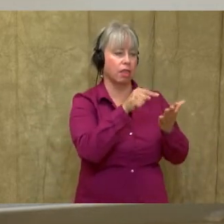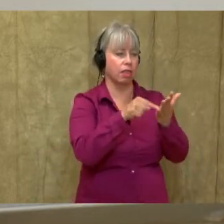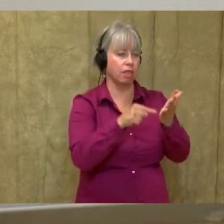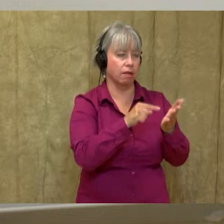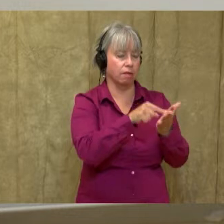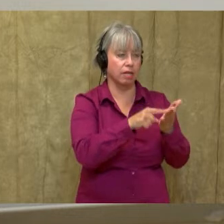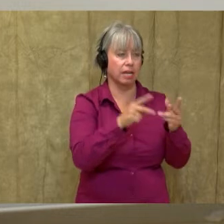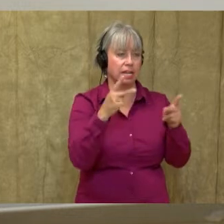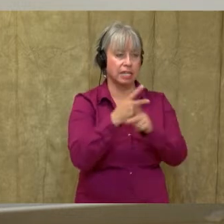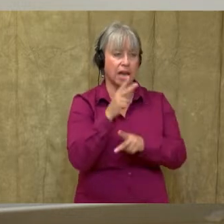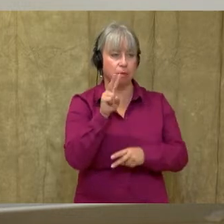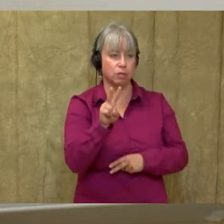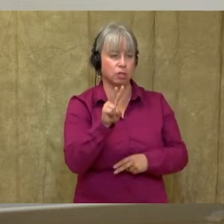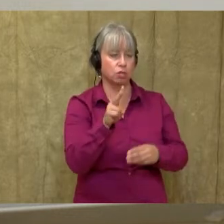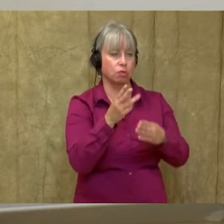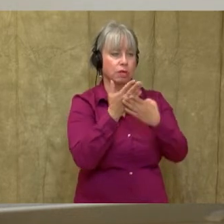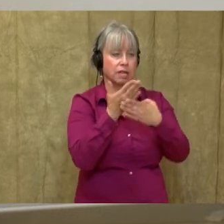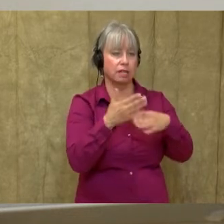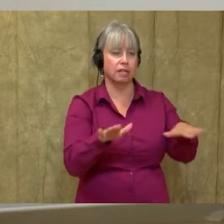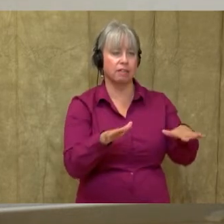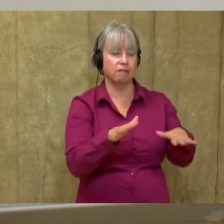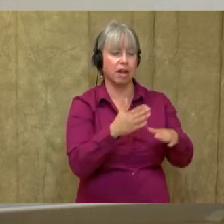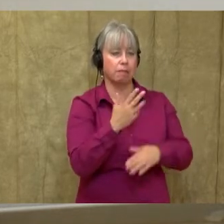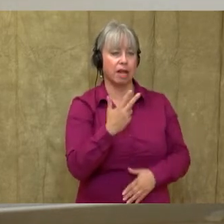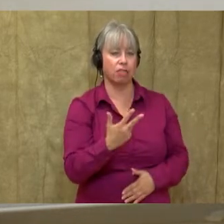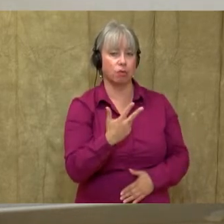times 2 and divide that by 3.